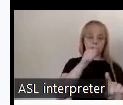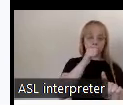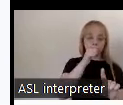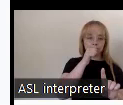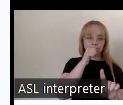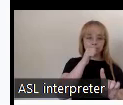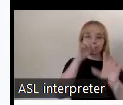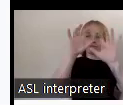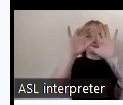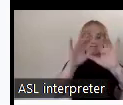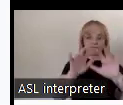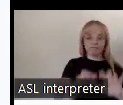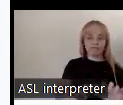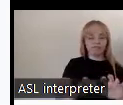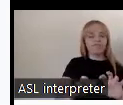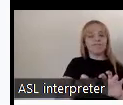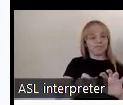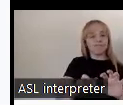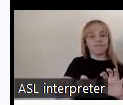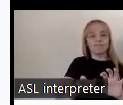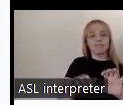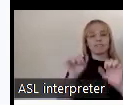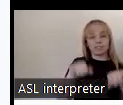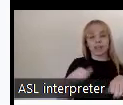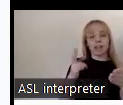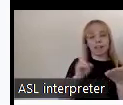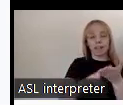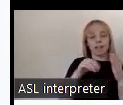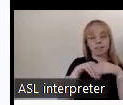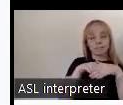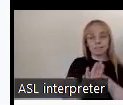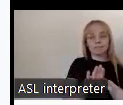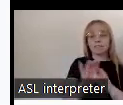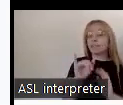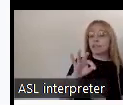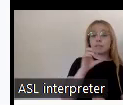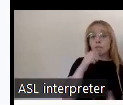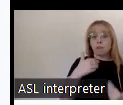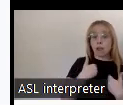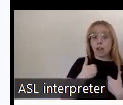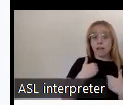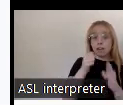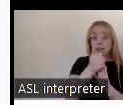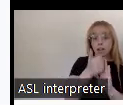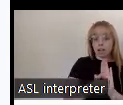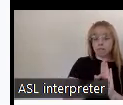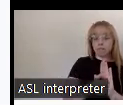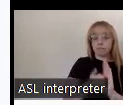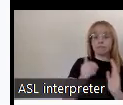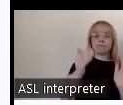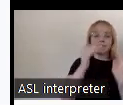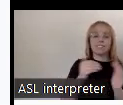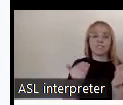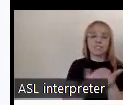would enter that information to log into your vault. However, if you don't have that vault account yet, new to my